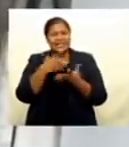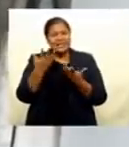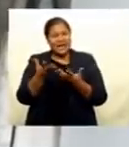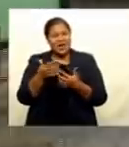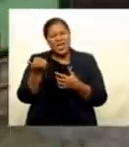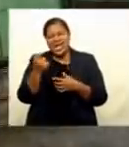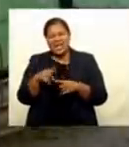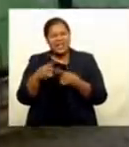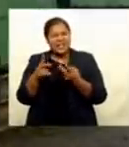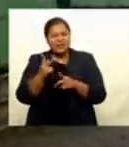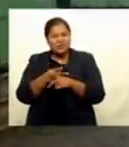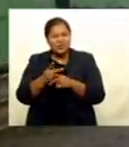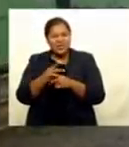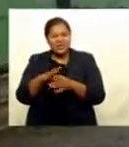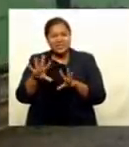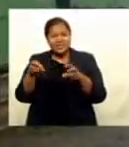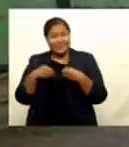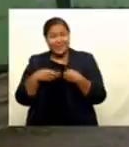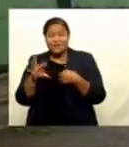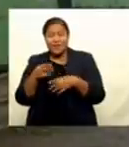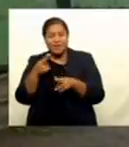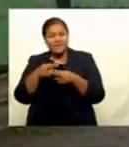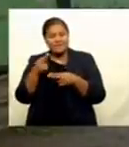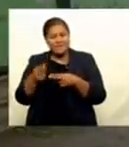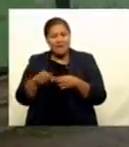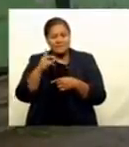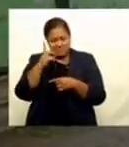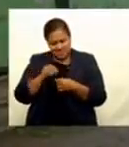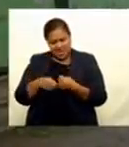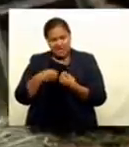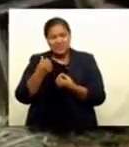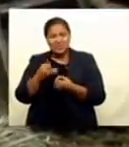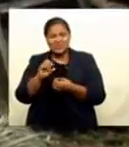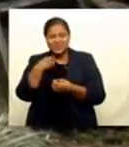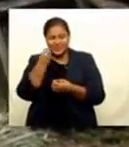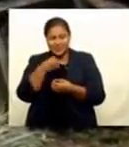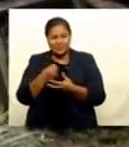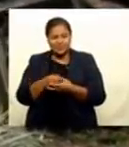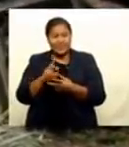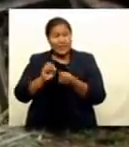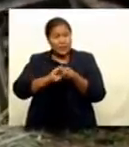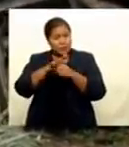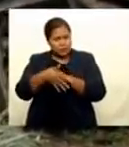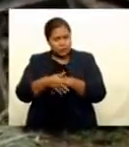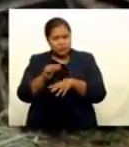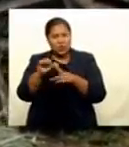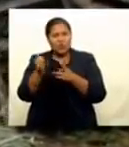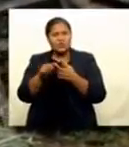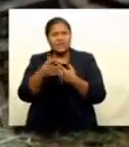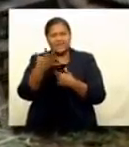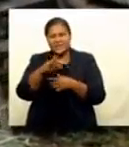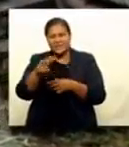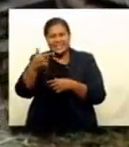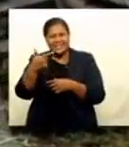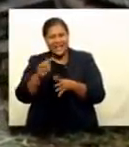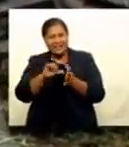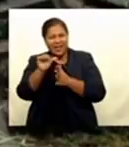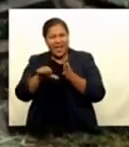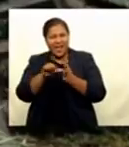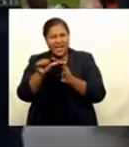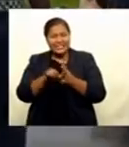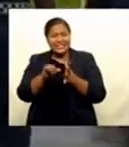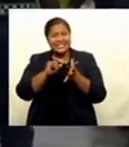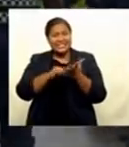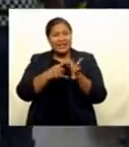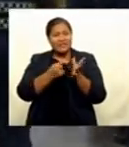whatever little produce they can get from their farm to get by. The pandemic has also affected 57-year-old Sarila Devi, who has been